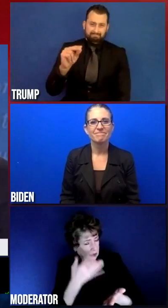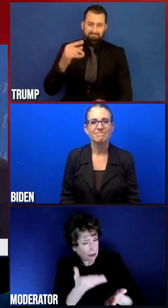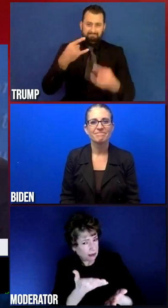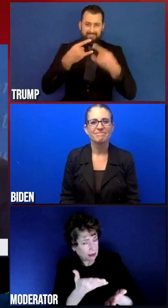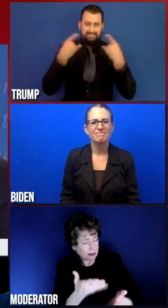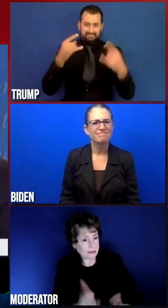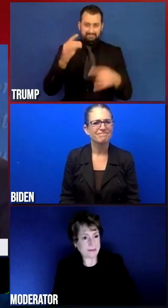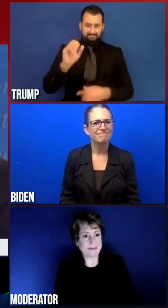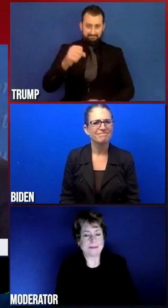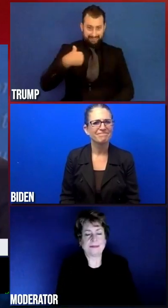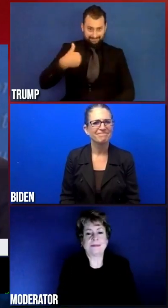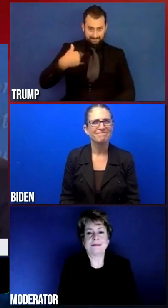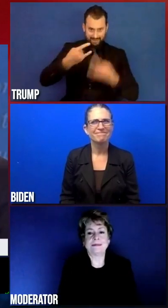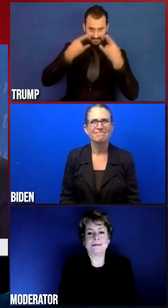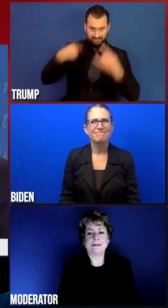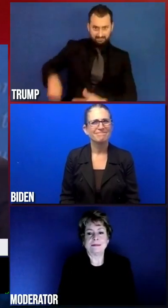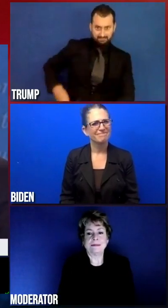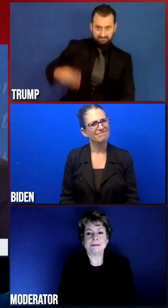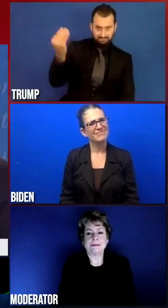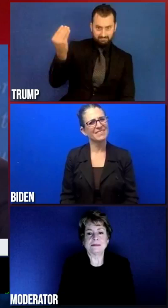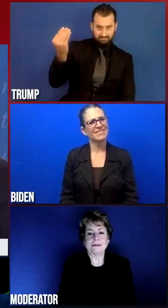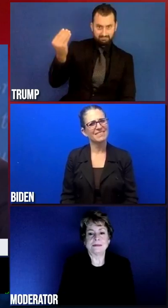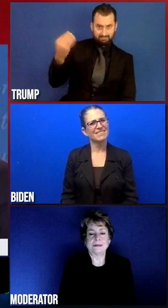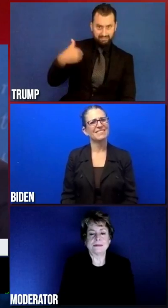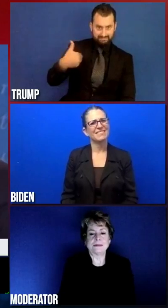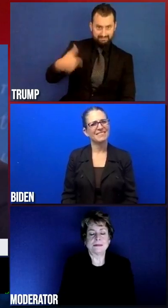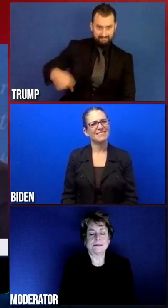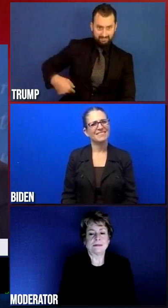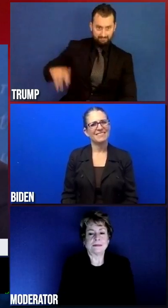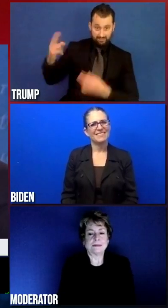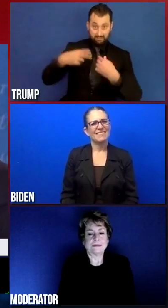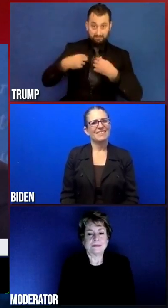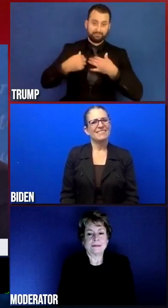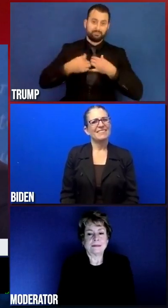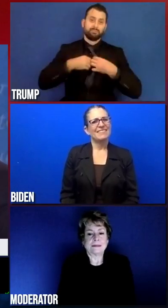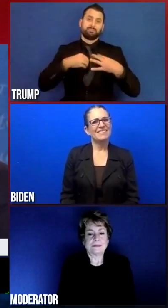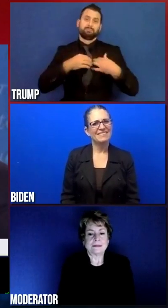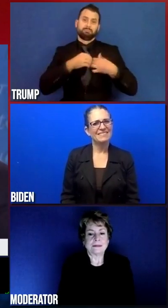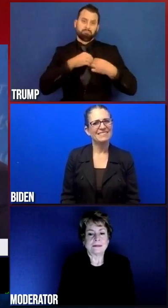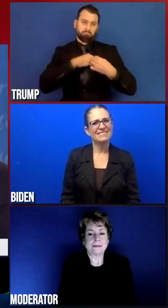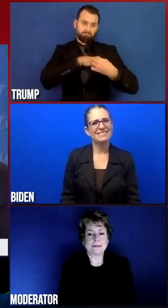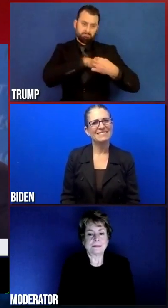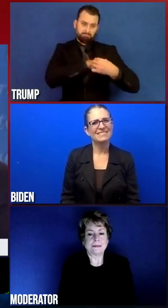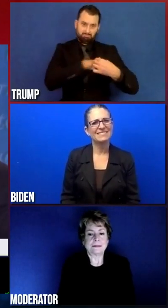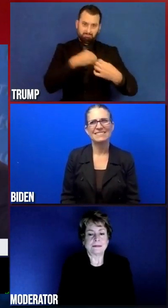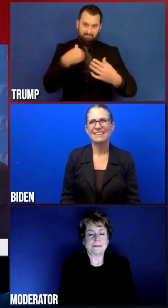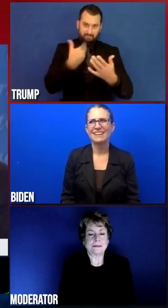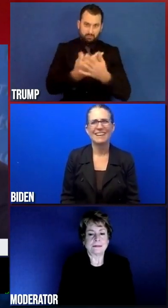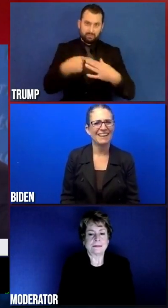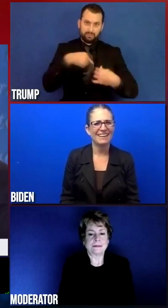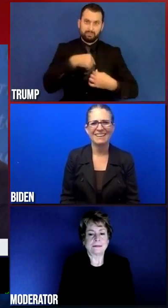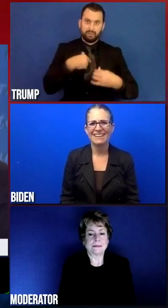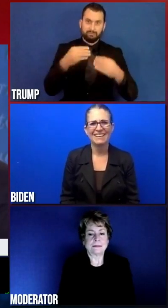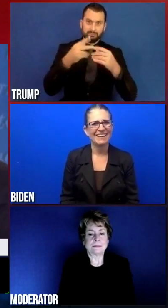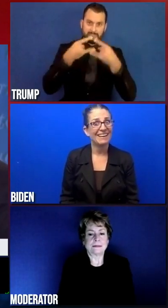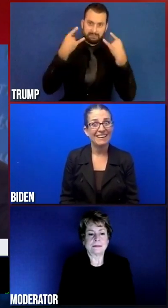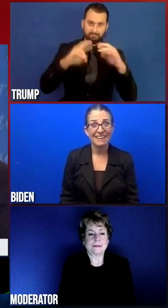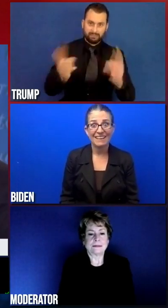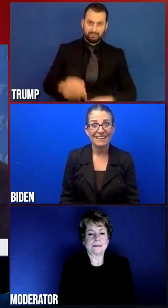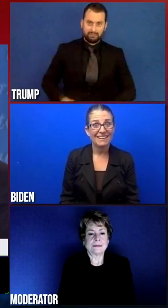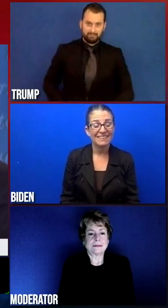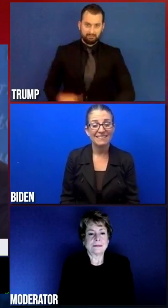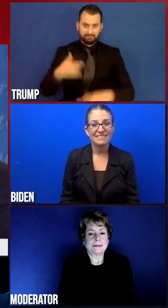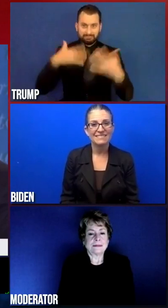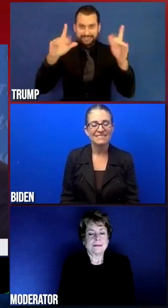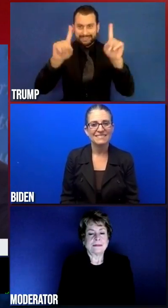mask on, when I think I need it. Tonight, as an example, everybody's had a test, and you've had social distancing and all of the things that you have to.